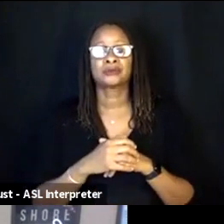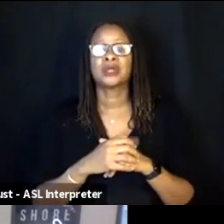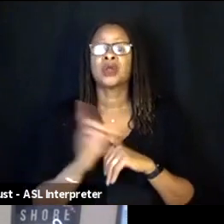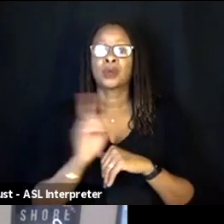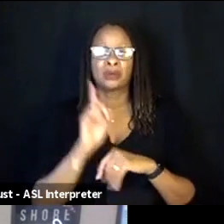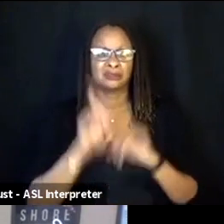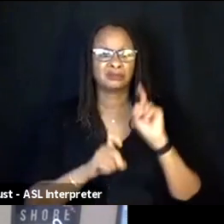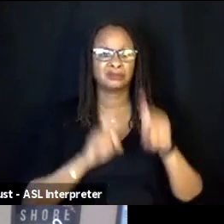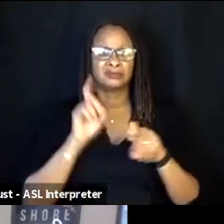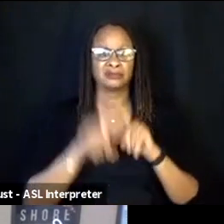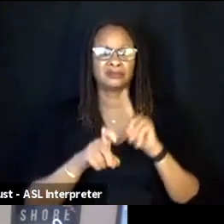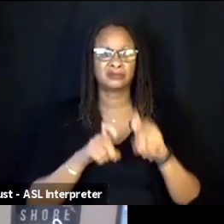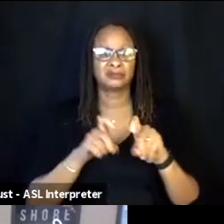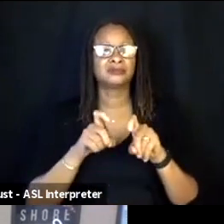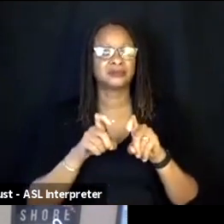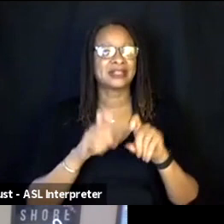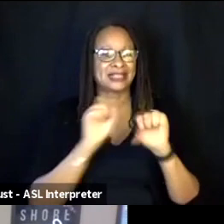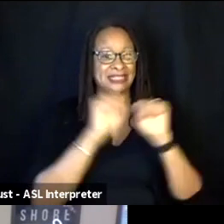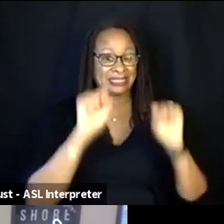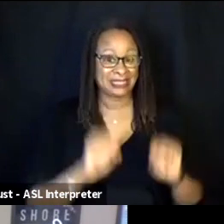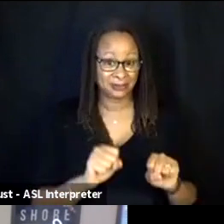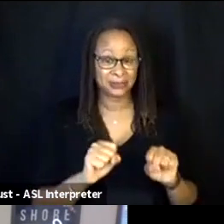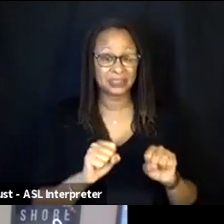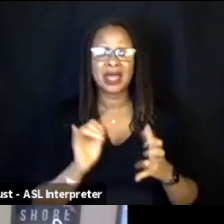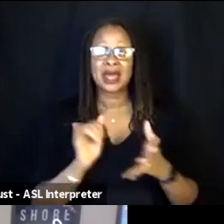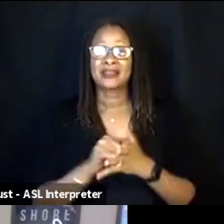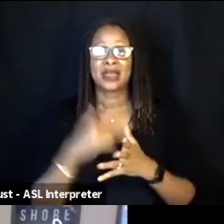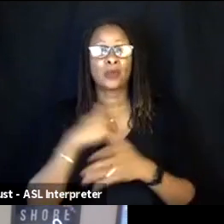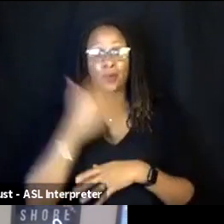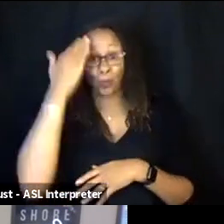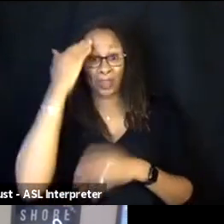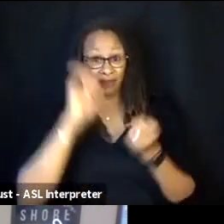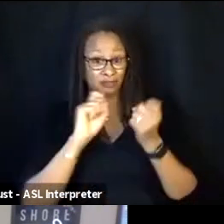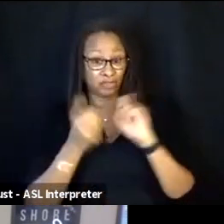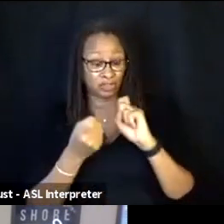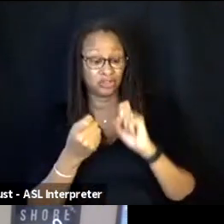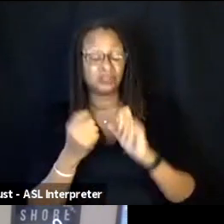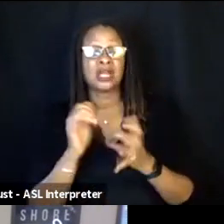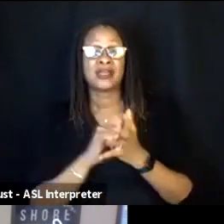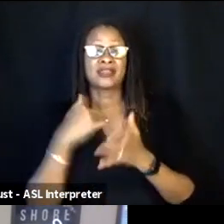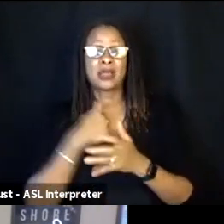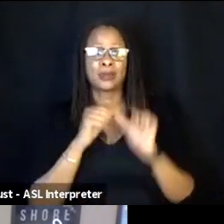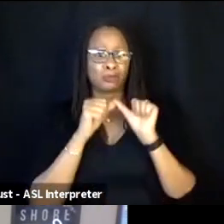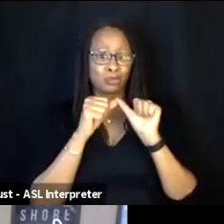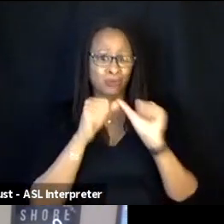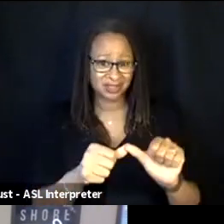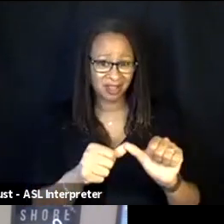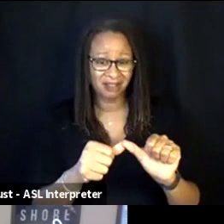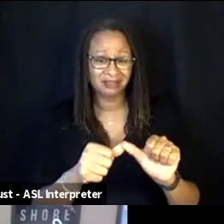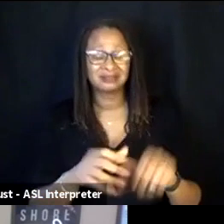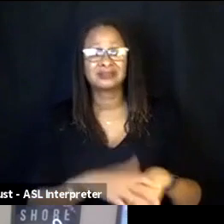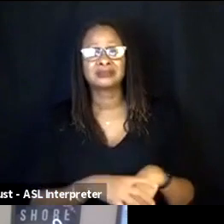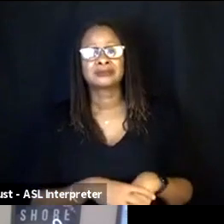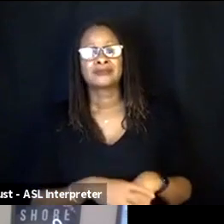interrogating these systems, that we're aware of these changes, and that we press on. And even